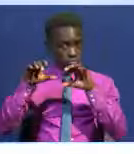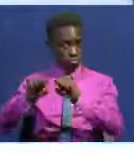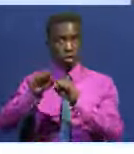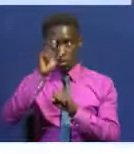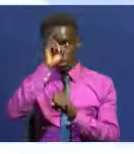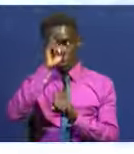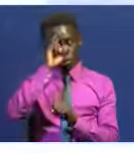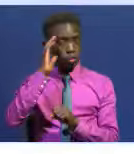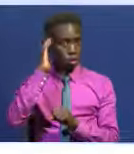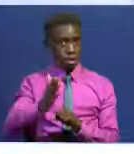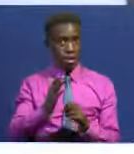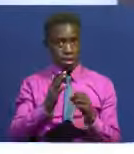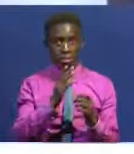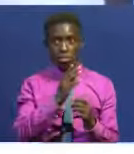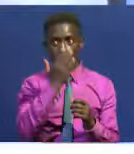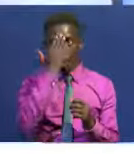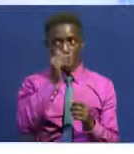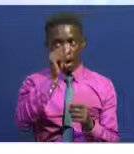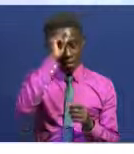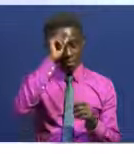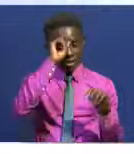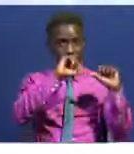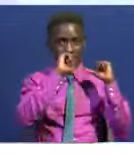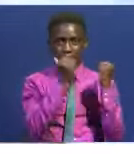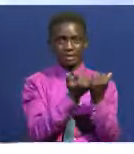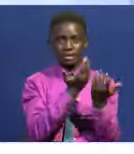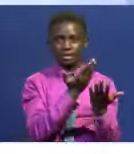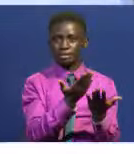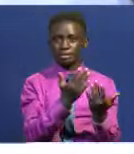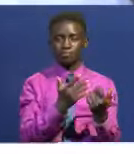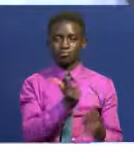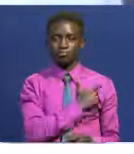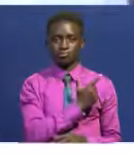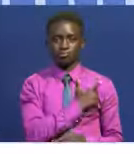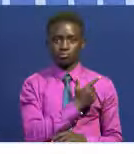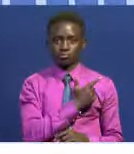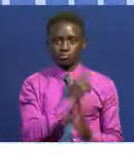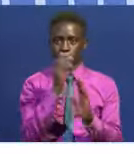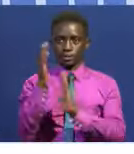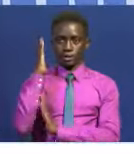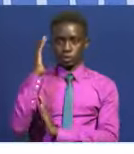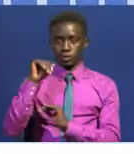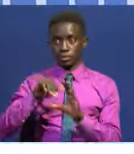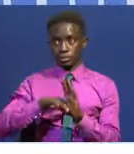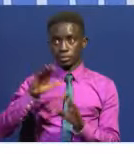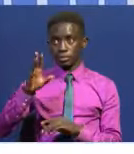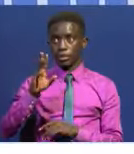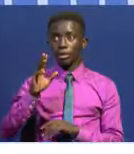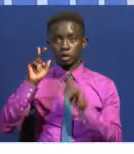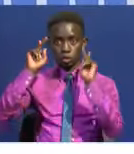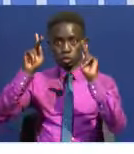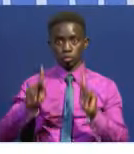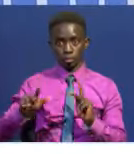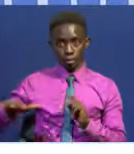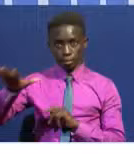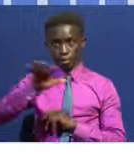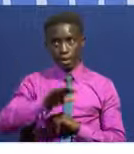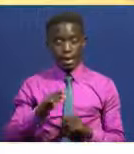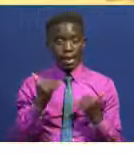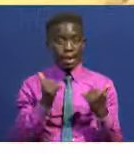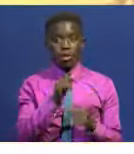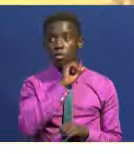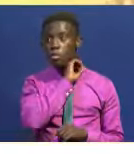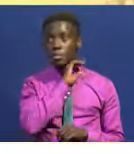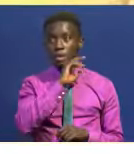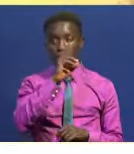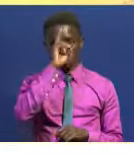as failure by the government agencies to tame rising insecurity in the Lakeside County. The activists were accusing the police of laxity even as